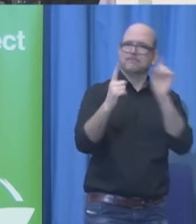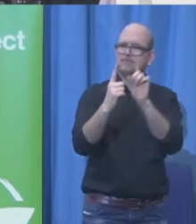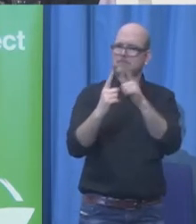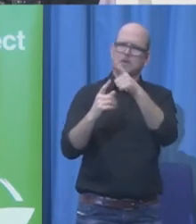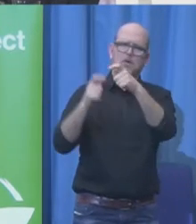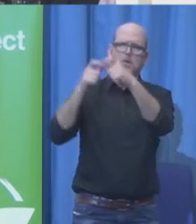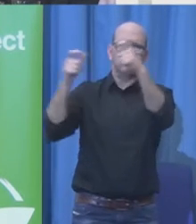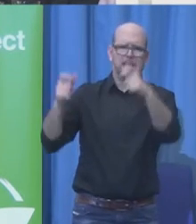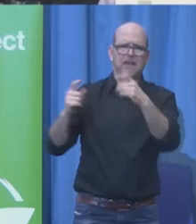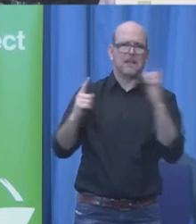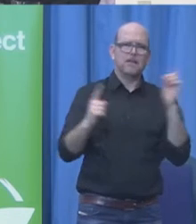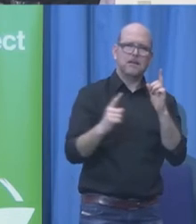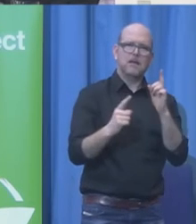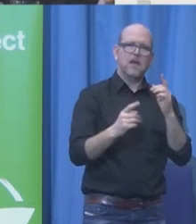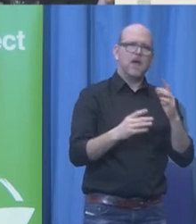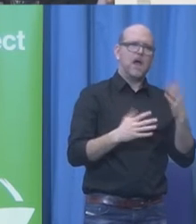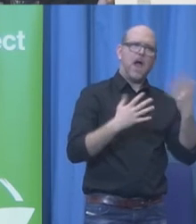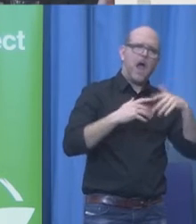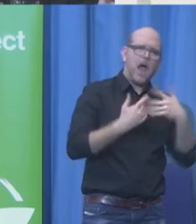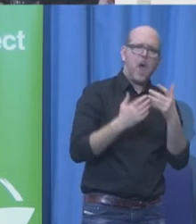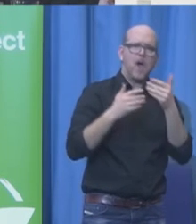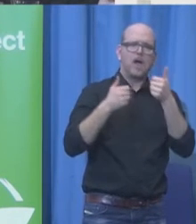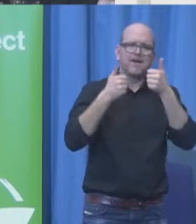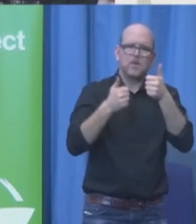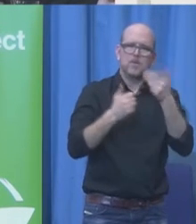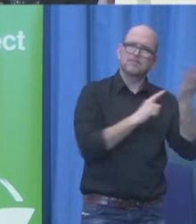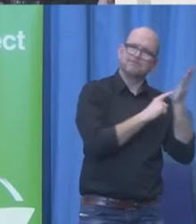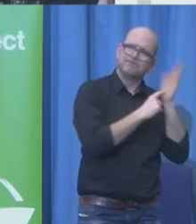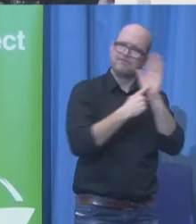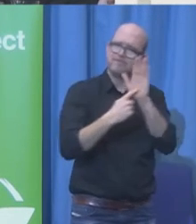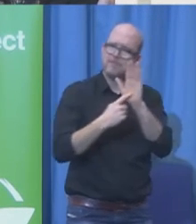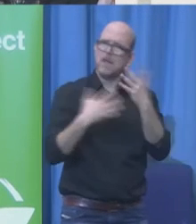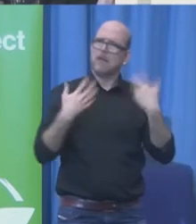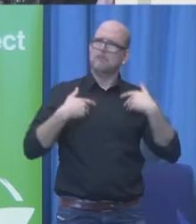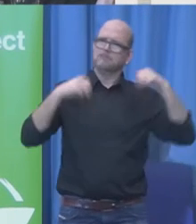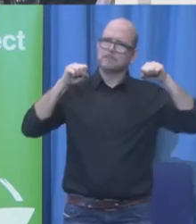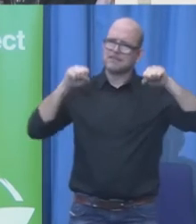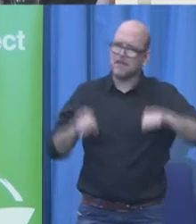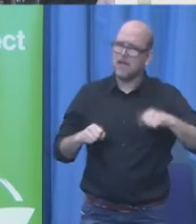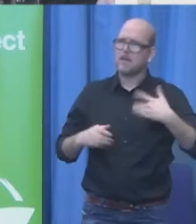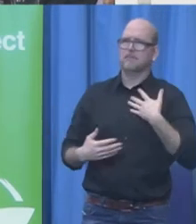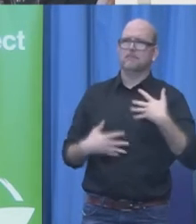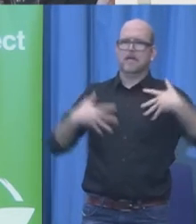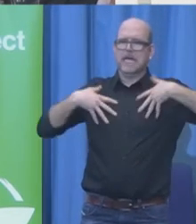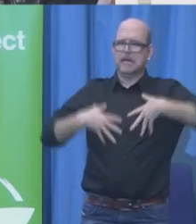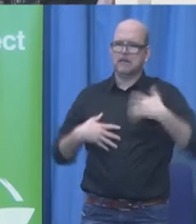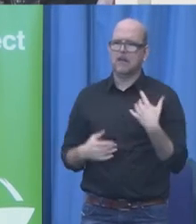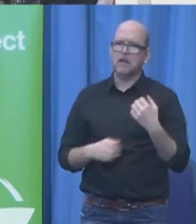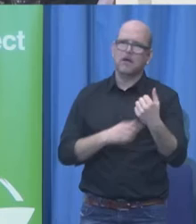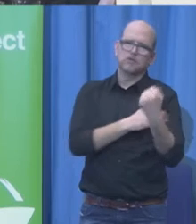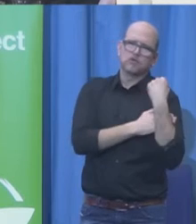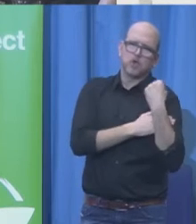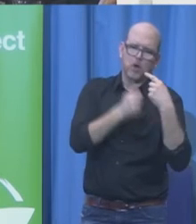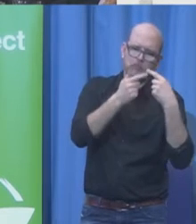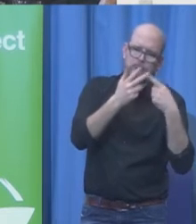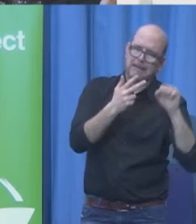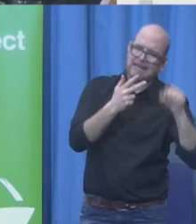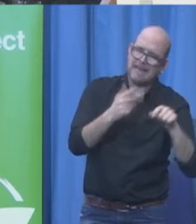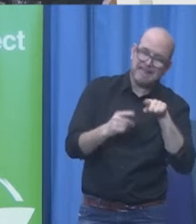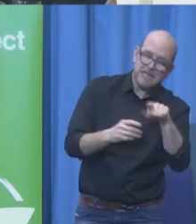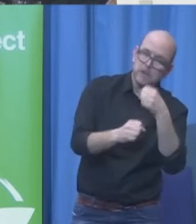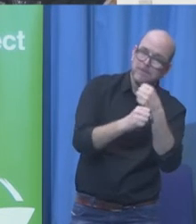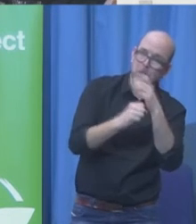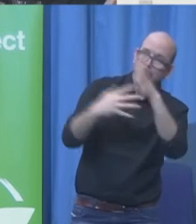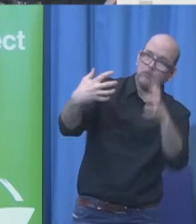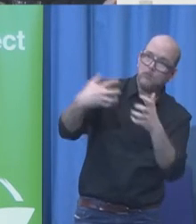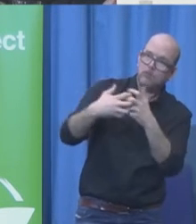Higher Education Access for People with Disabilities to Third Level Education. And while a lot of the roadblocks for